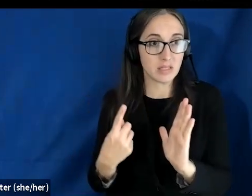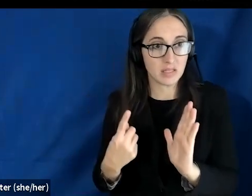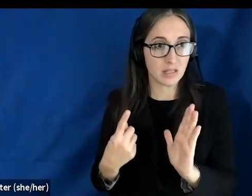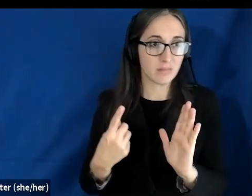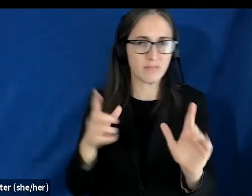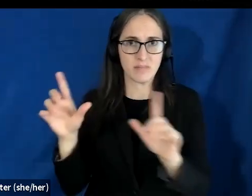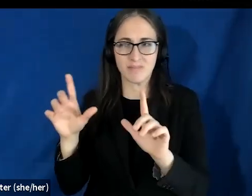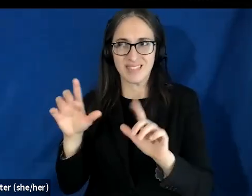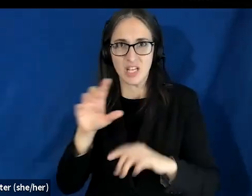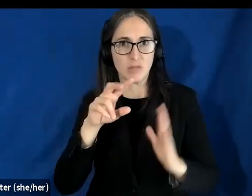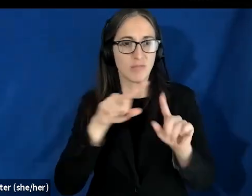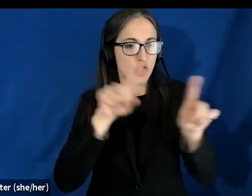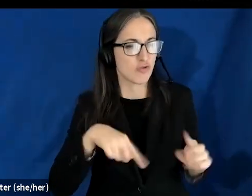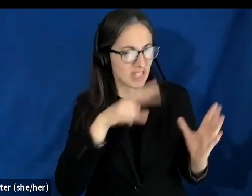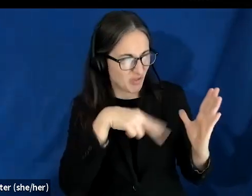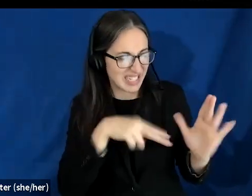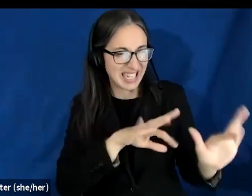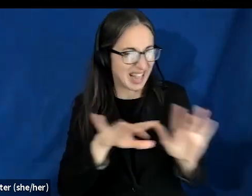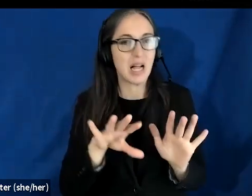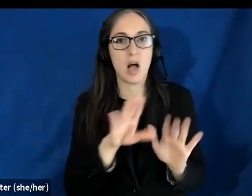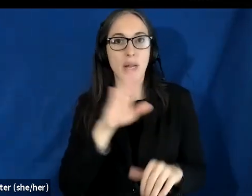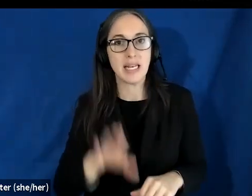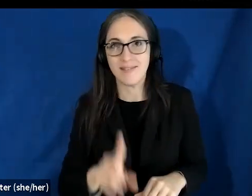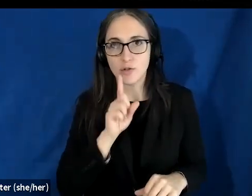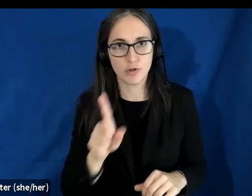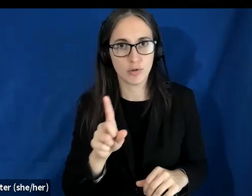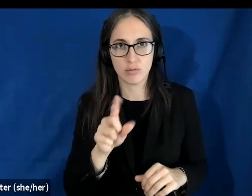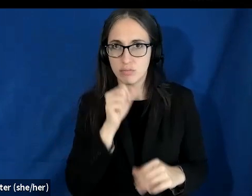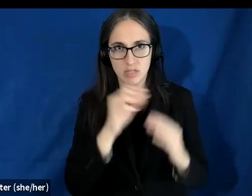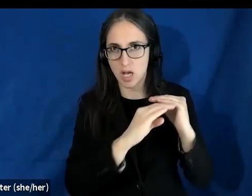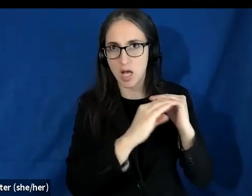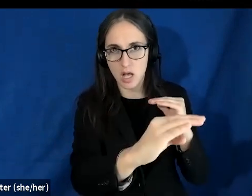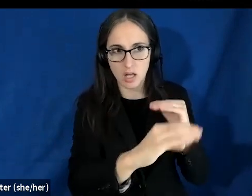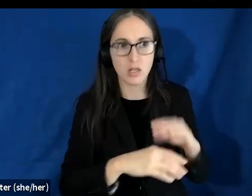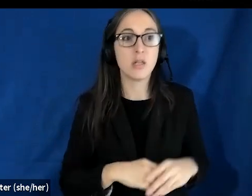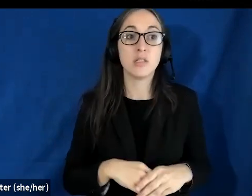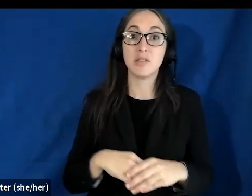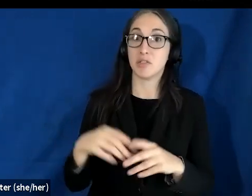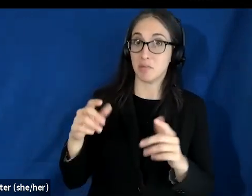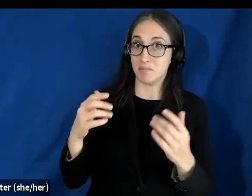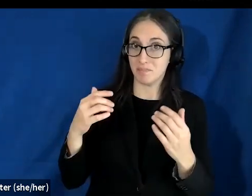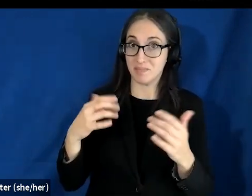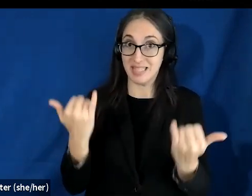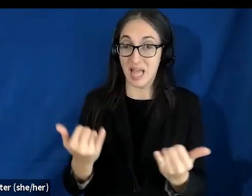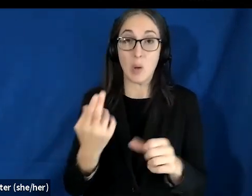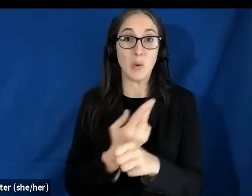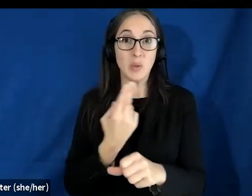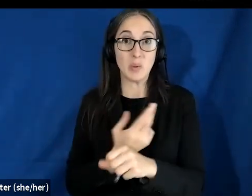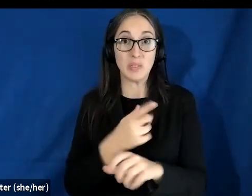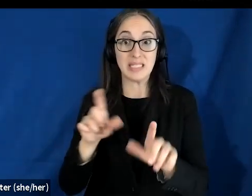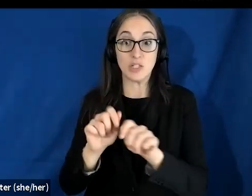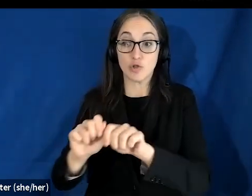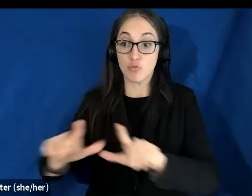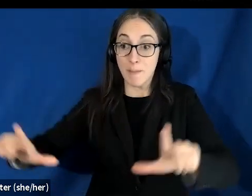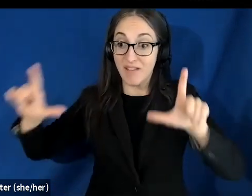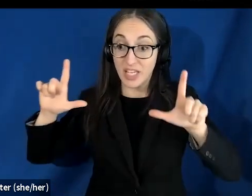reading. So I wasn't never really sure of anything. And now for those who use either magnification or screen reading, you know